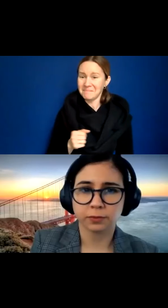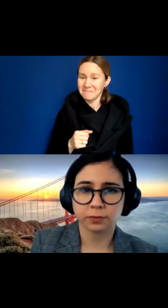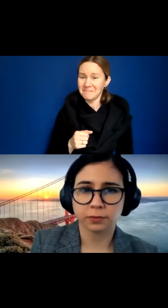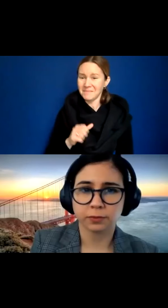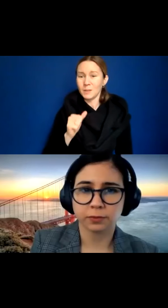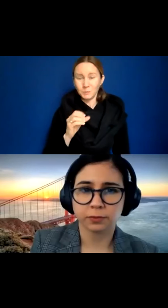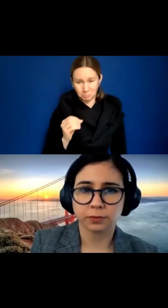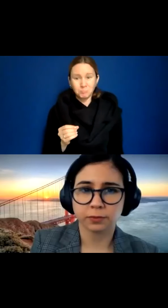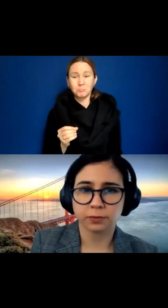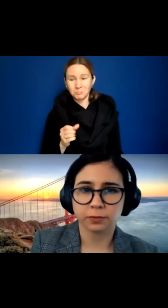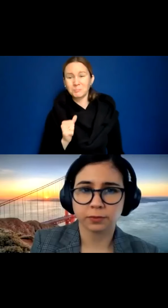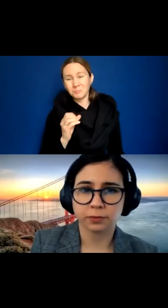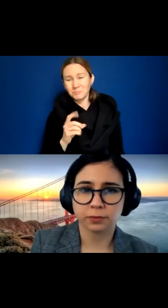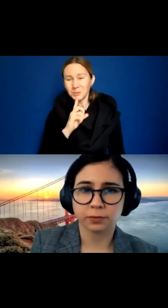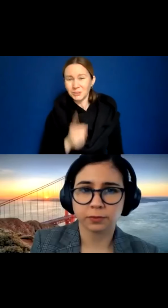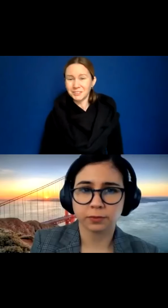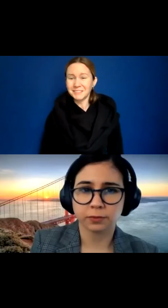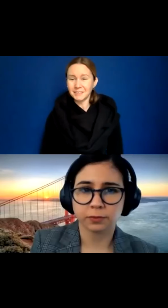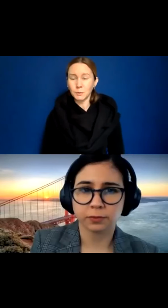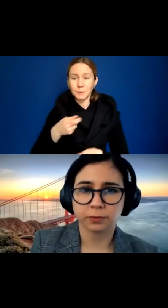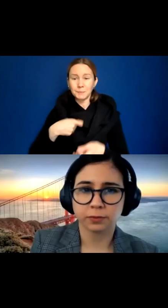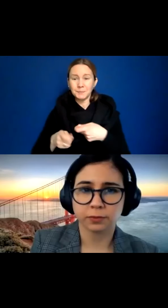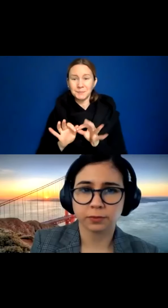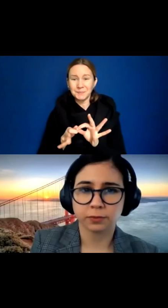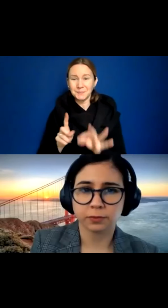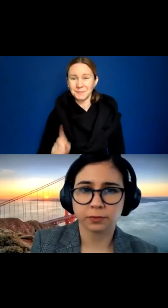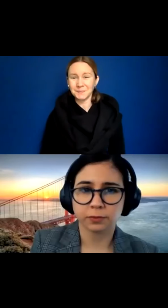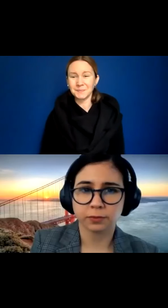In this case, this patient couldn't